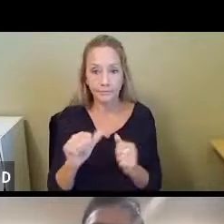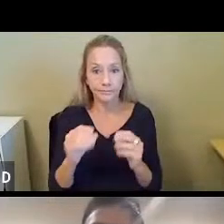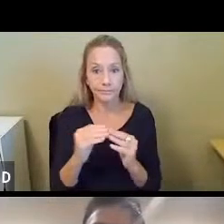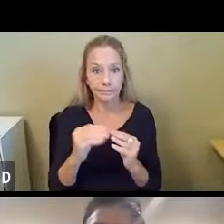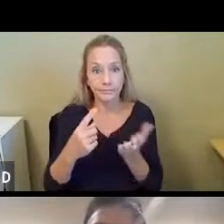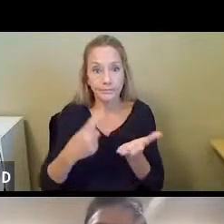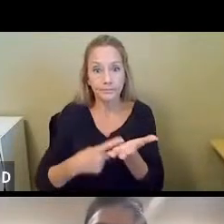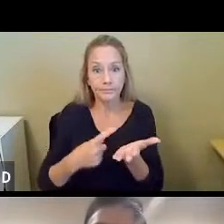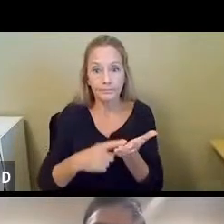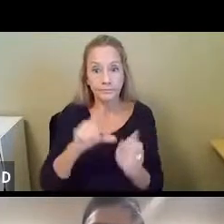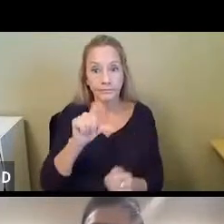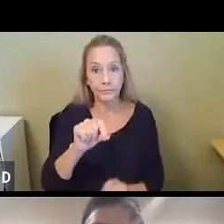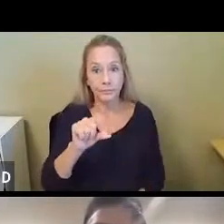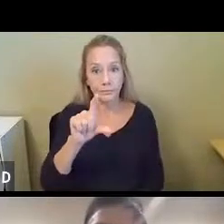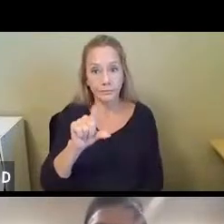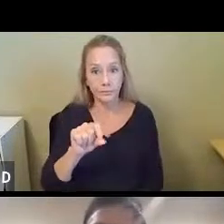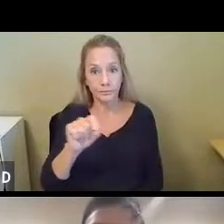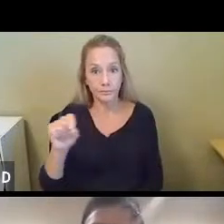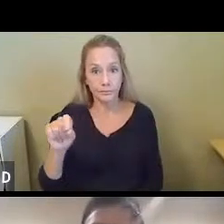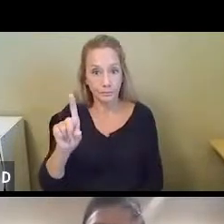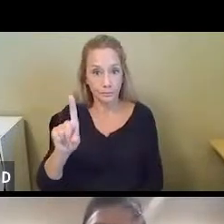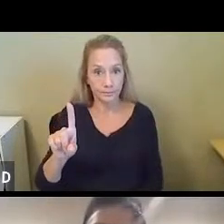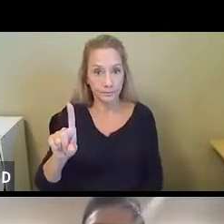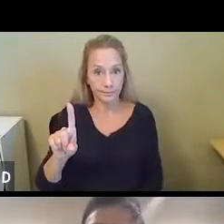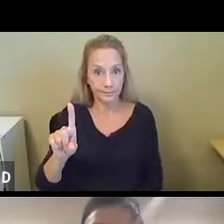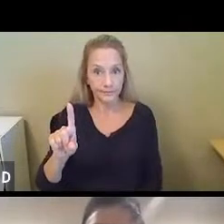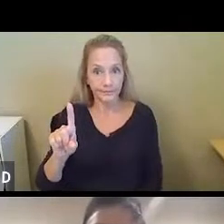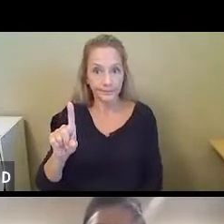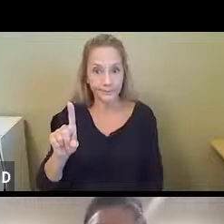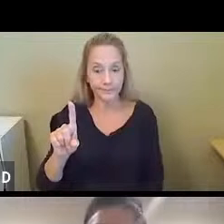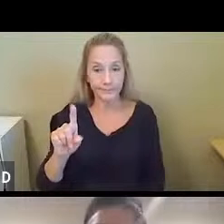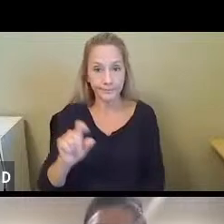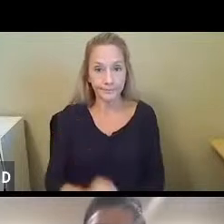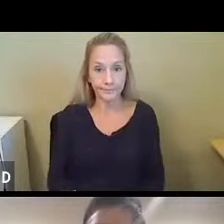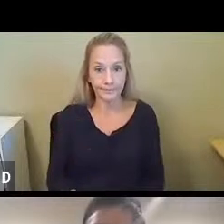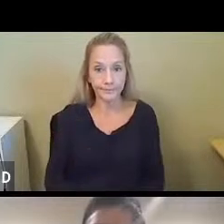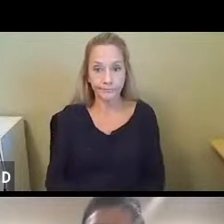about 2020-1 and